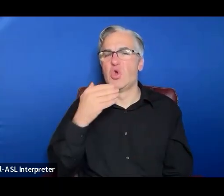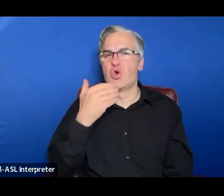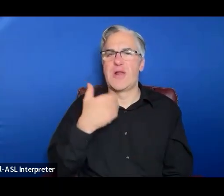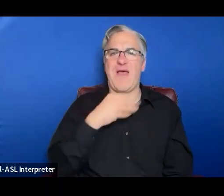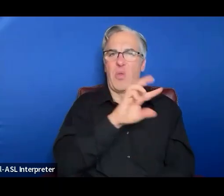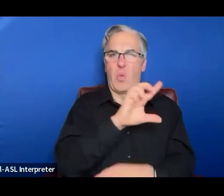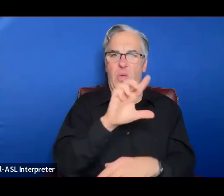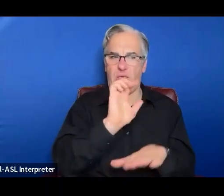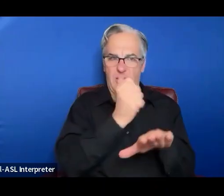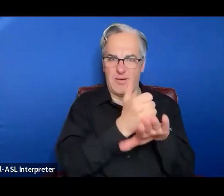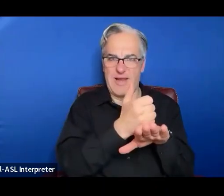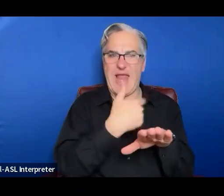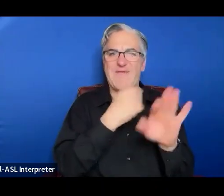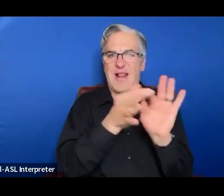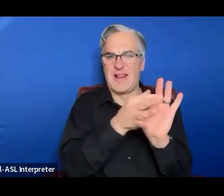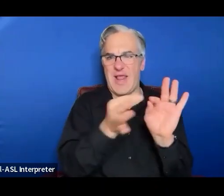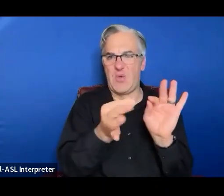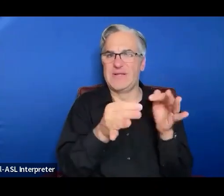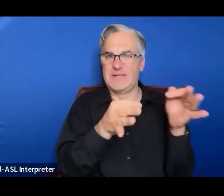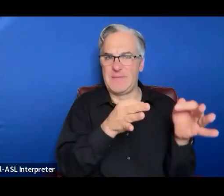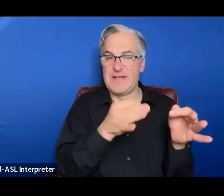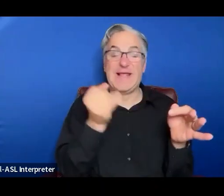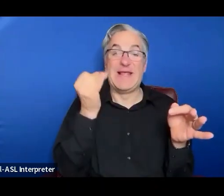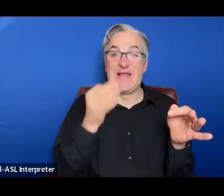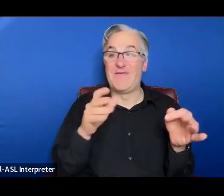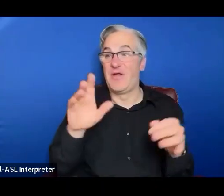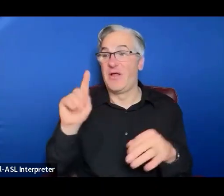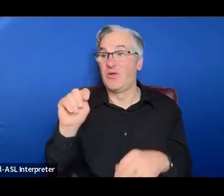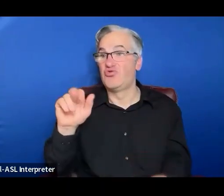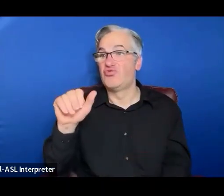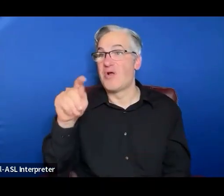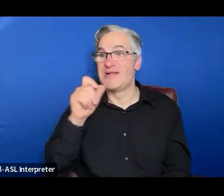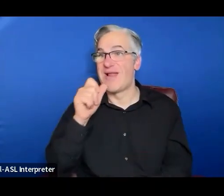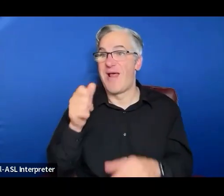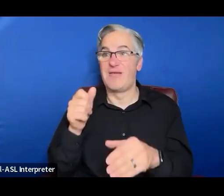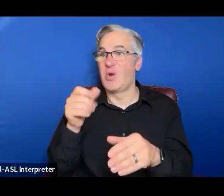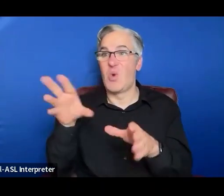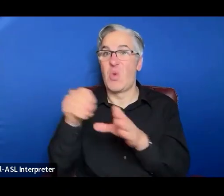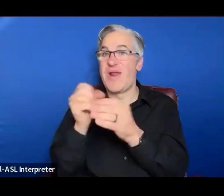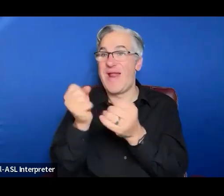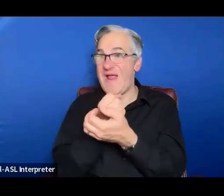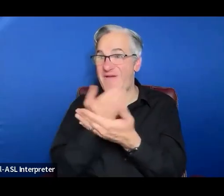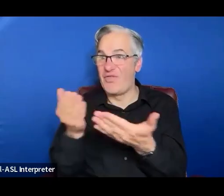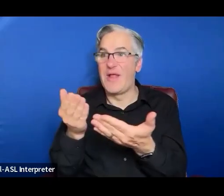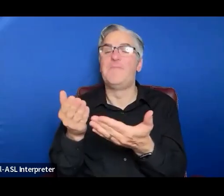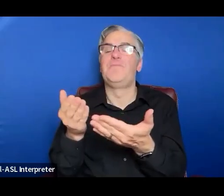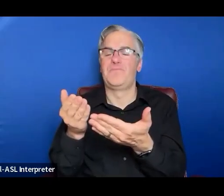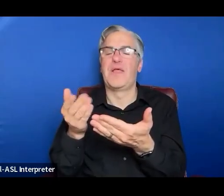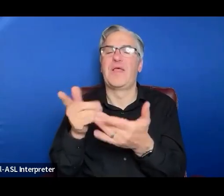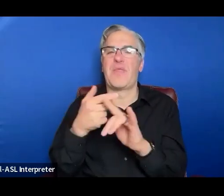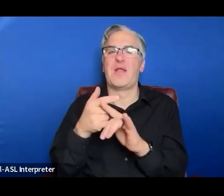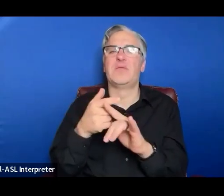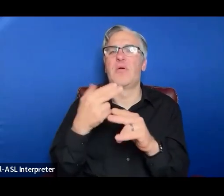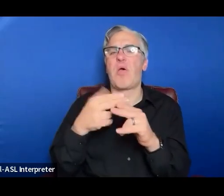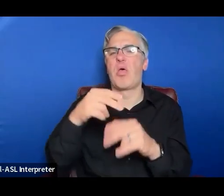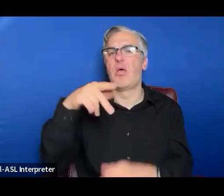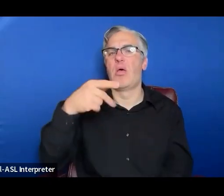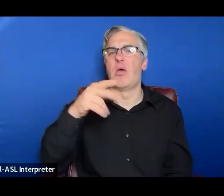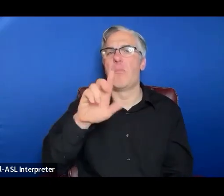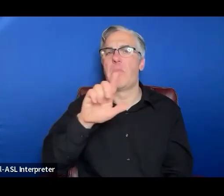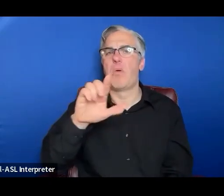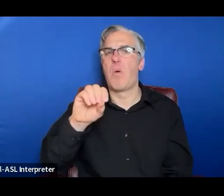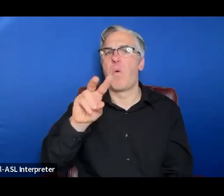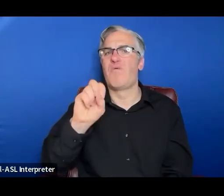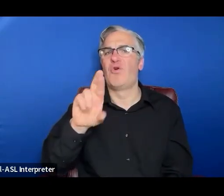have a language in there that says if the trust didn't cover everything, this is a pour over clause.